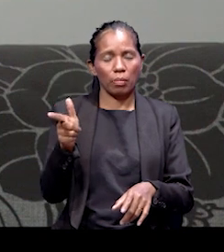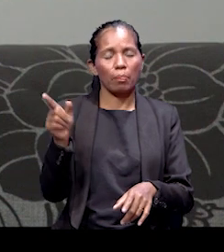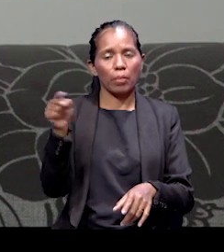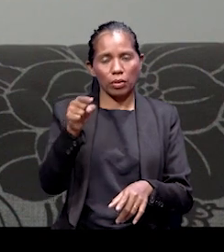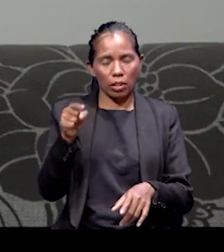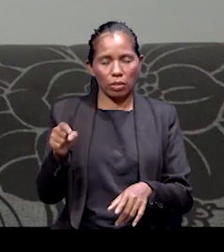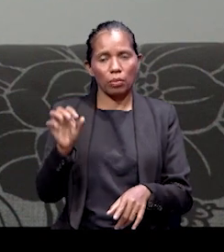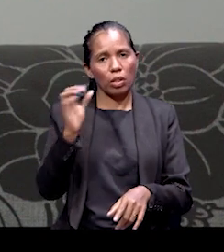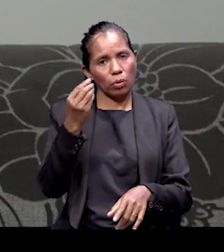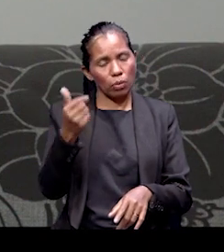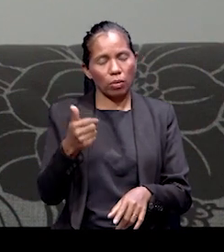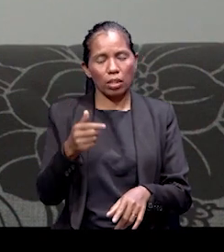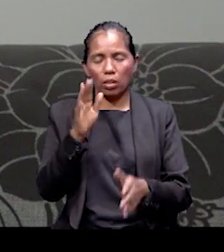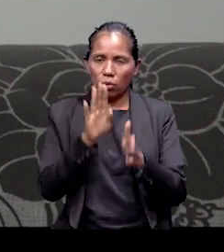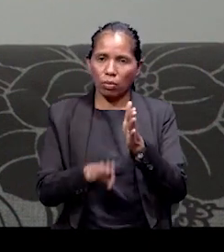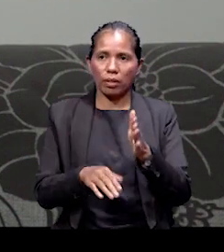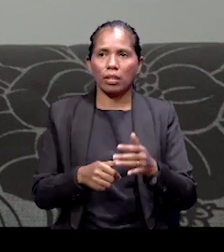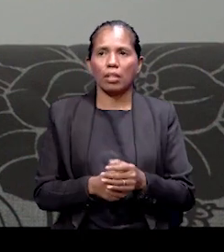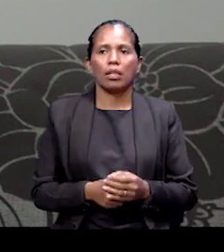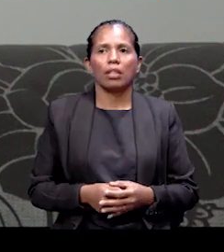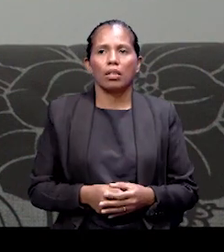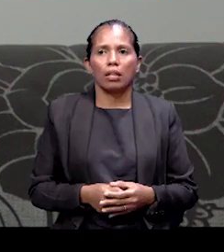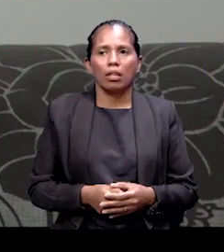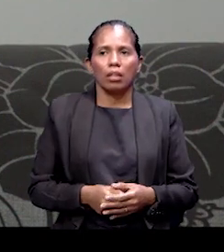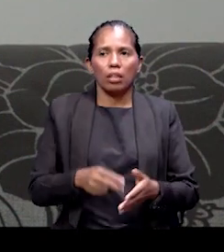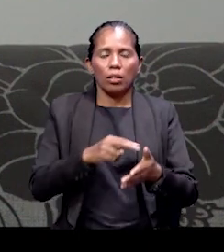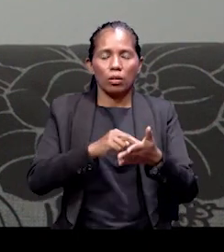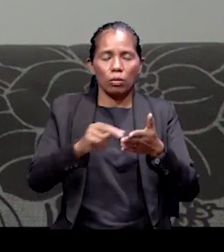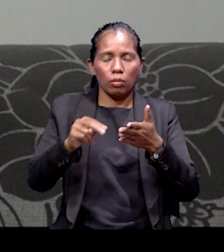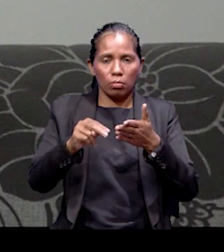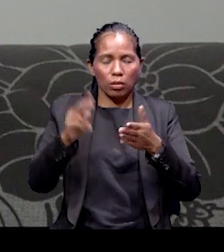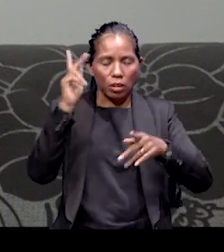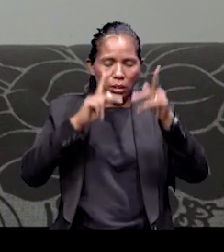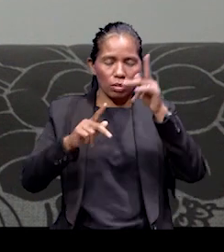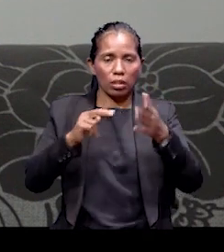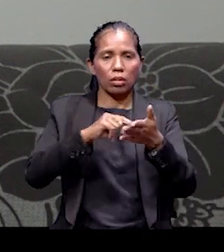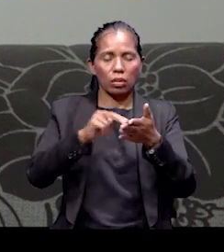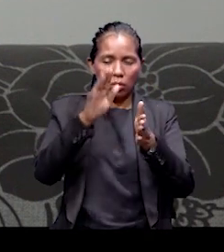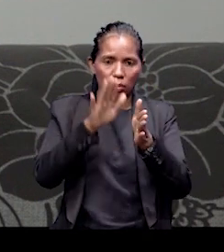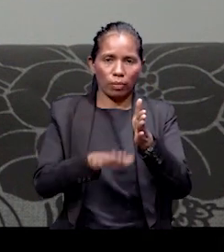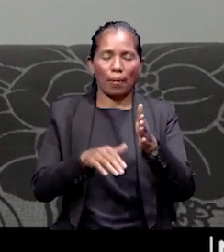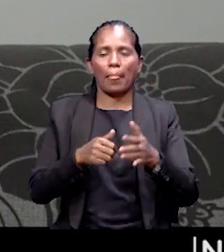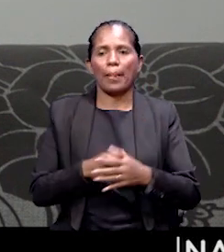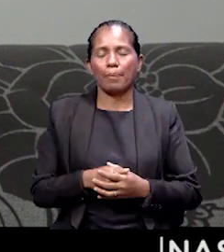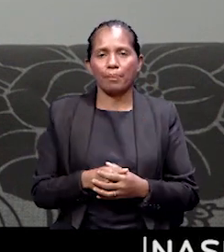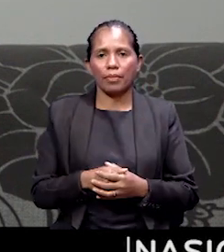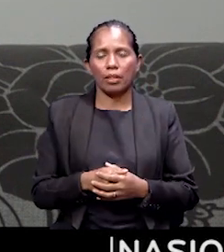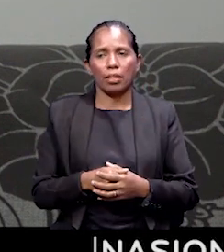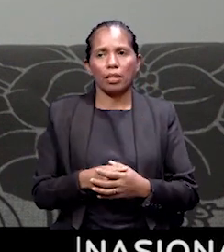ni risko menosan. Ya situasaun sane numur kasus ne tung. Ida fali mali si vasina